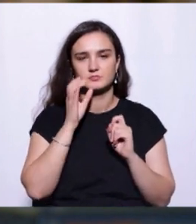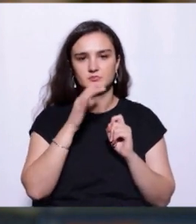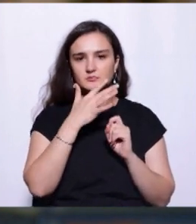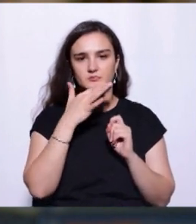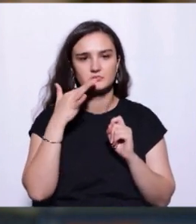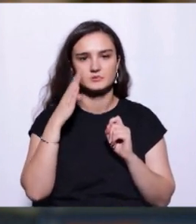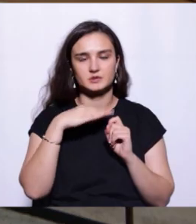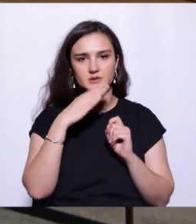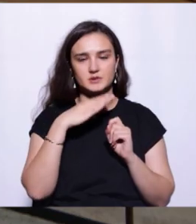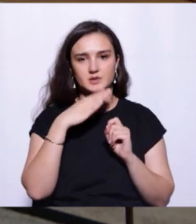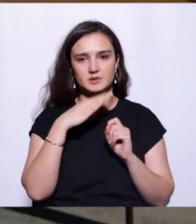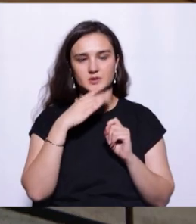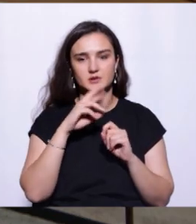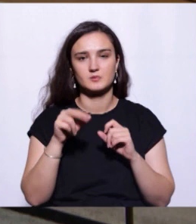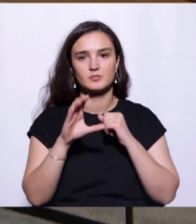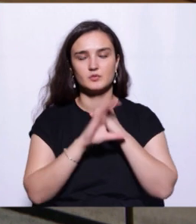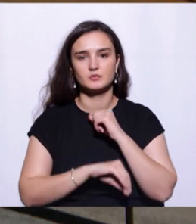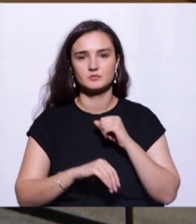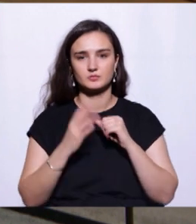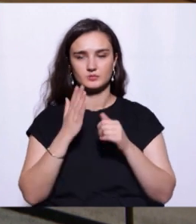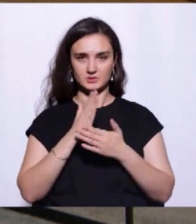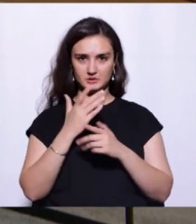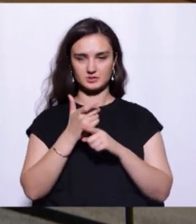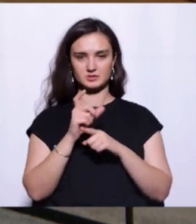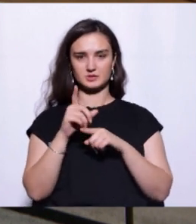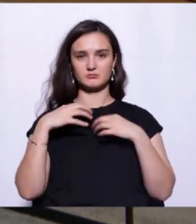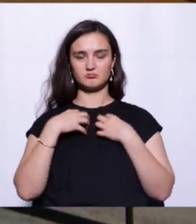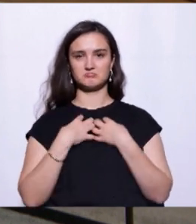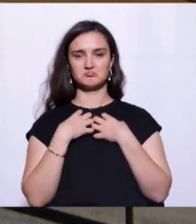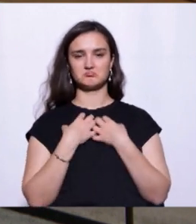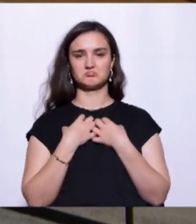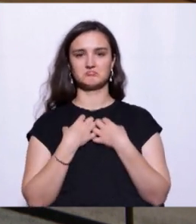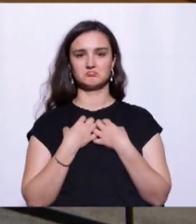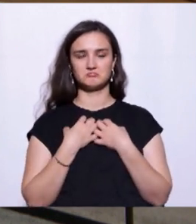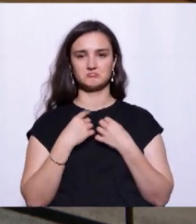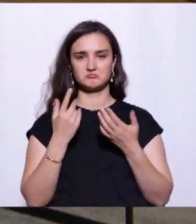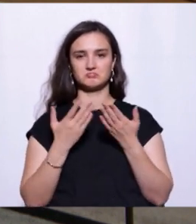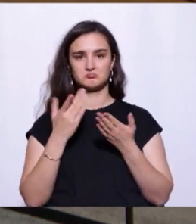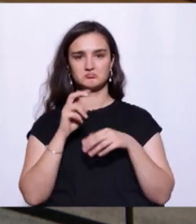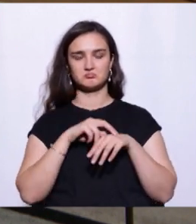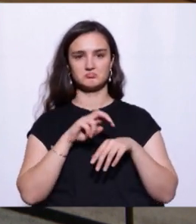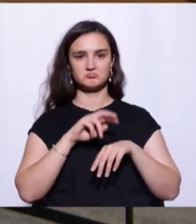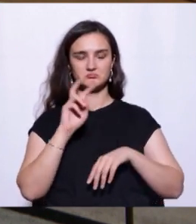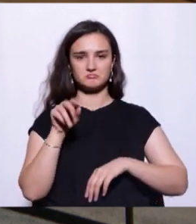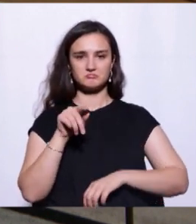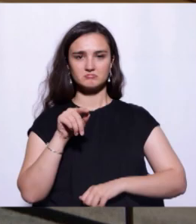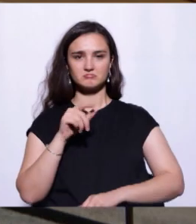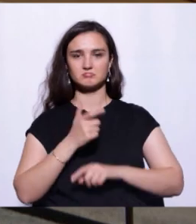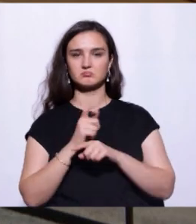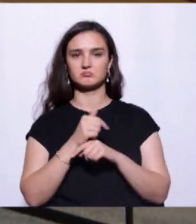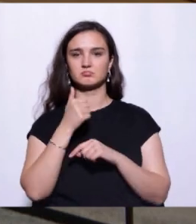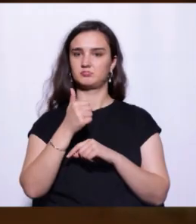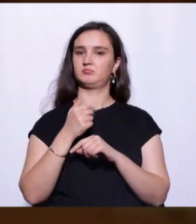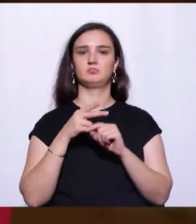of water. And finally, if you are very sick, you should probably go to the doctor. These are